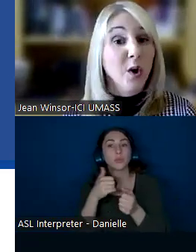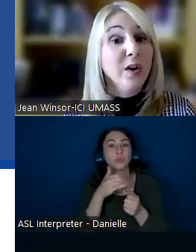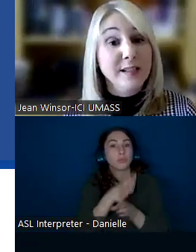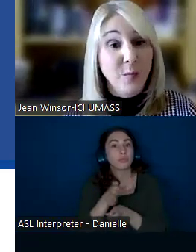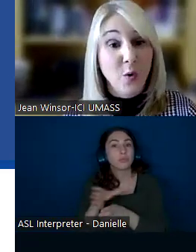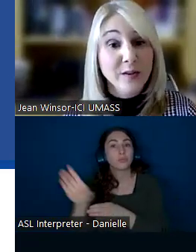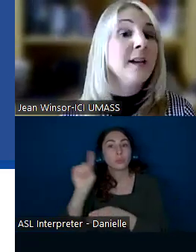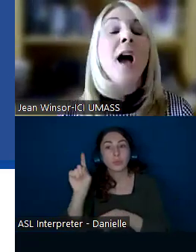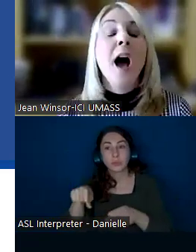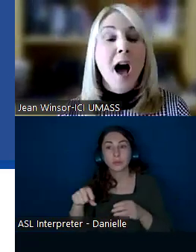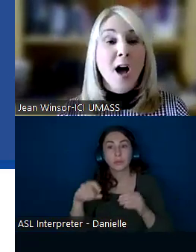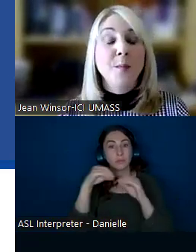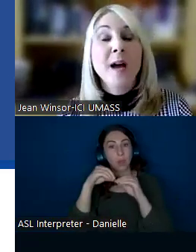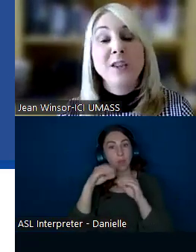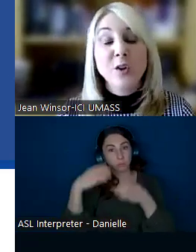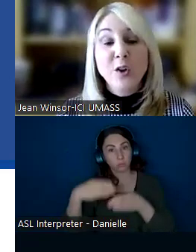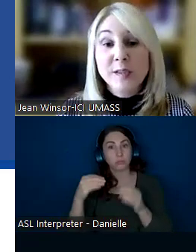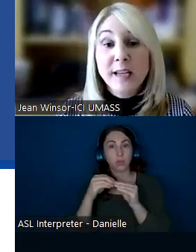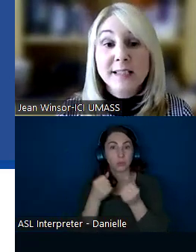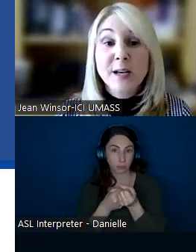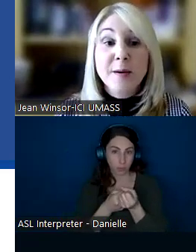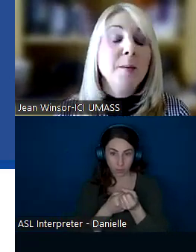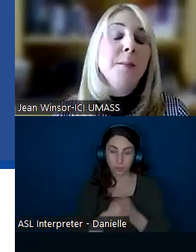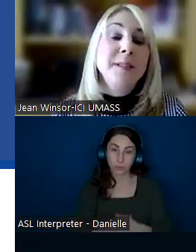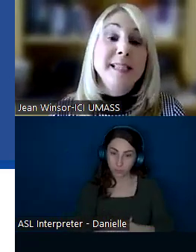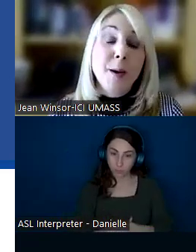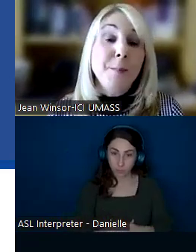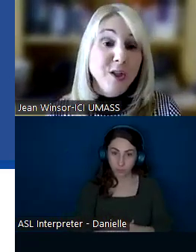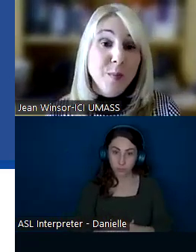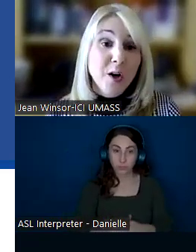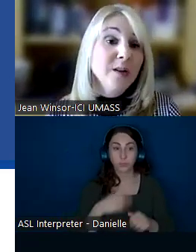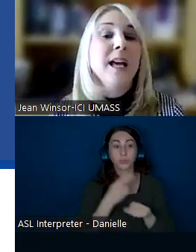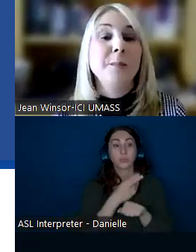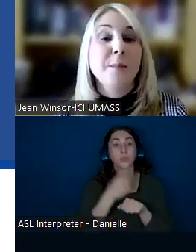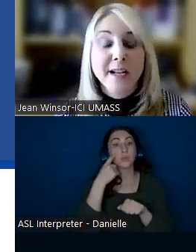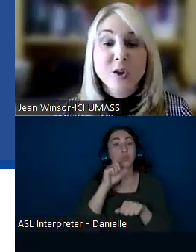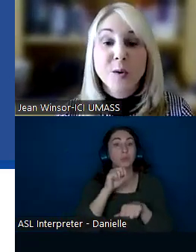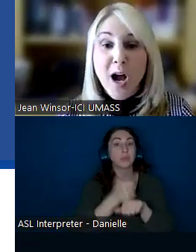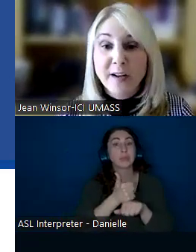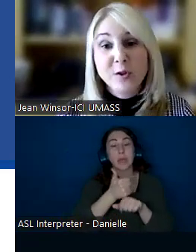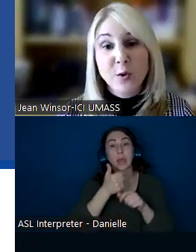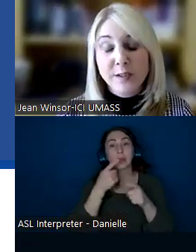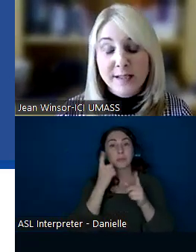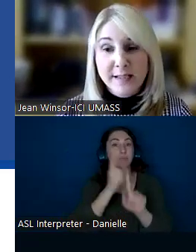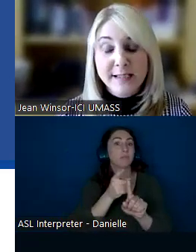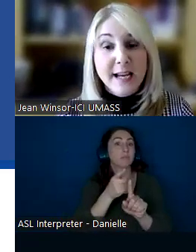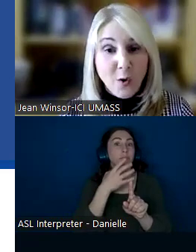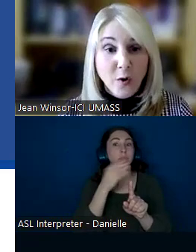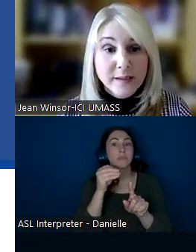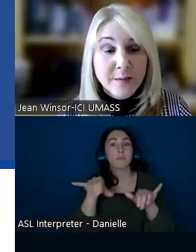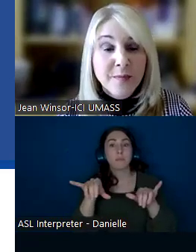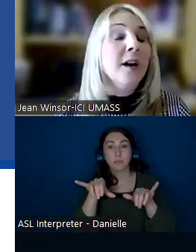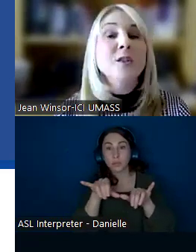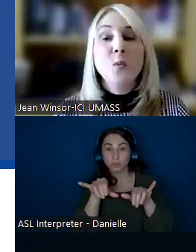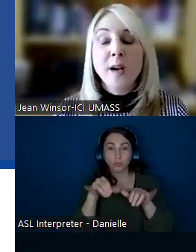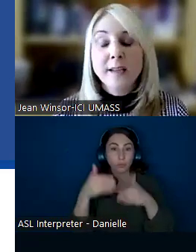additional work and supports. They're using it to set benchmarks and monitor progress towards state